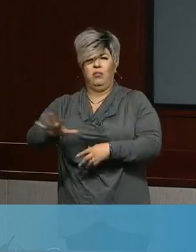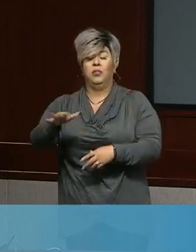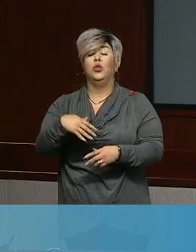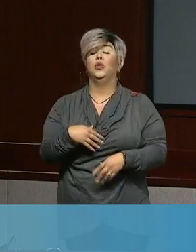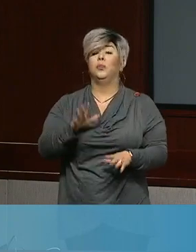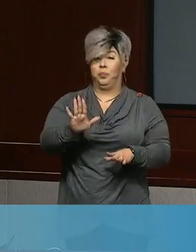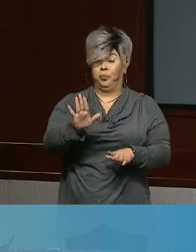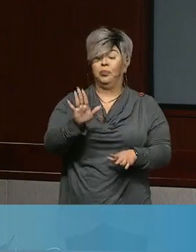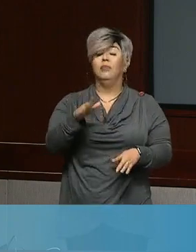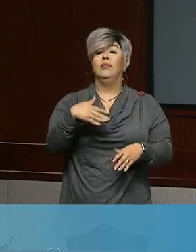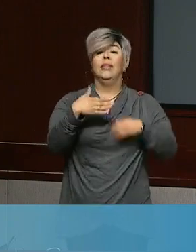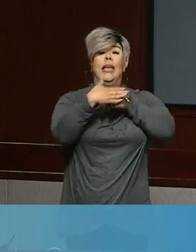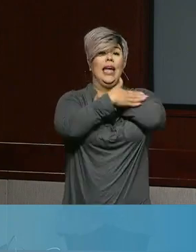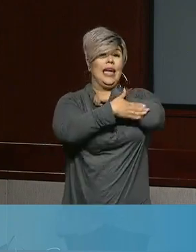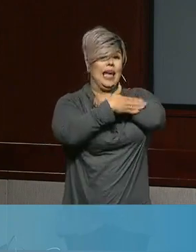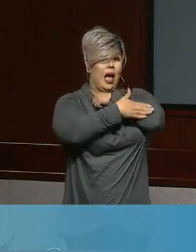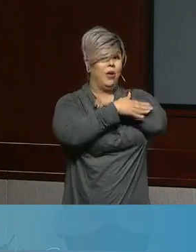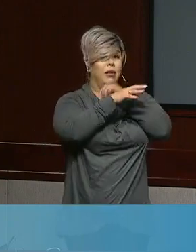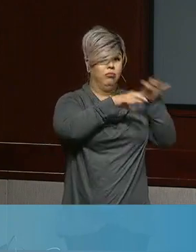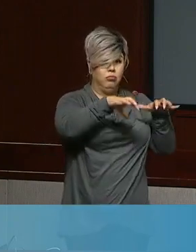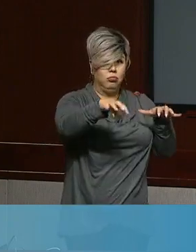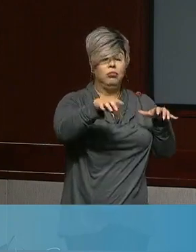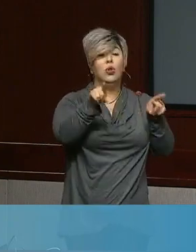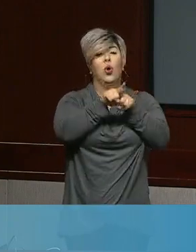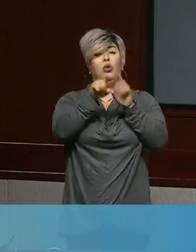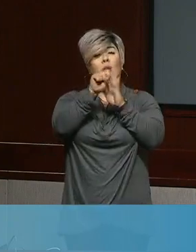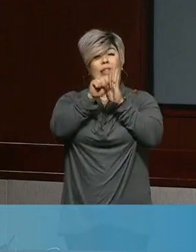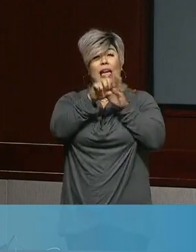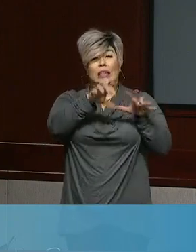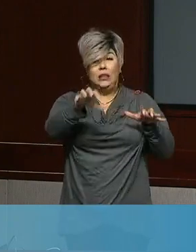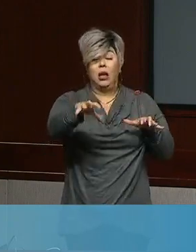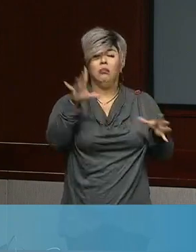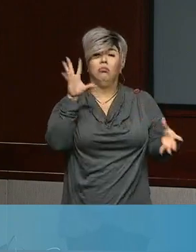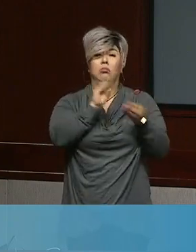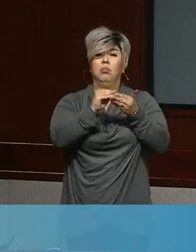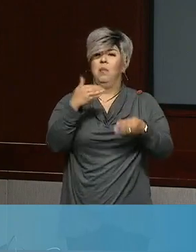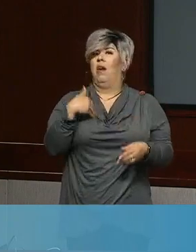sites and the federal site now, have